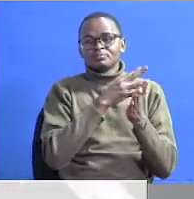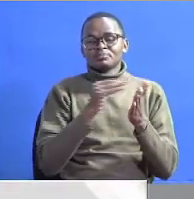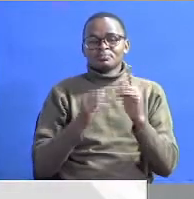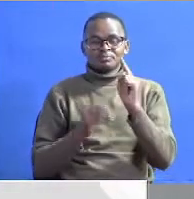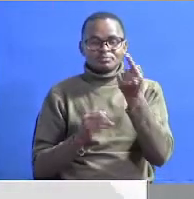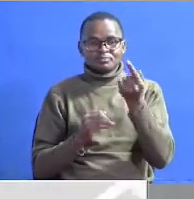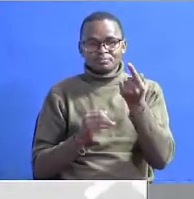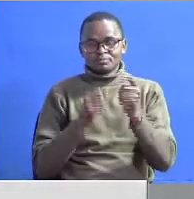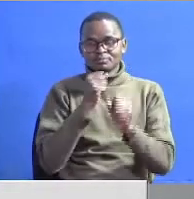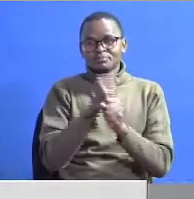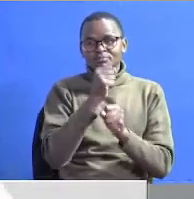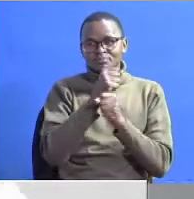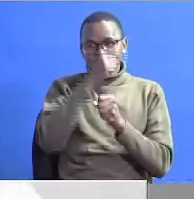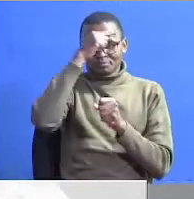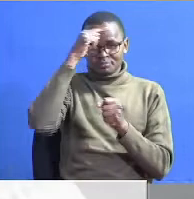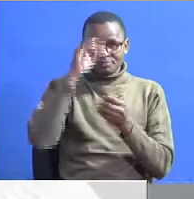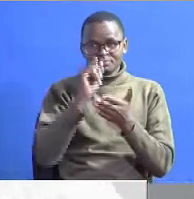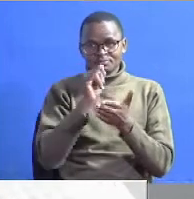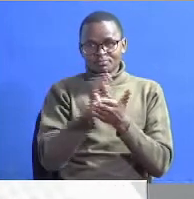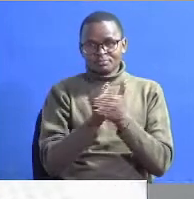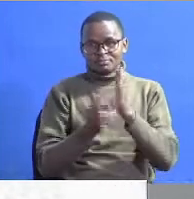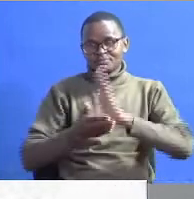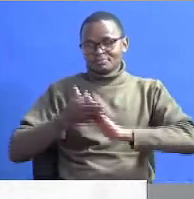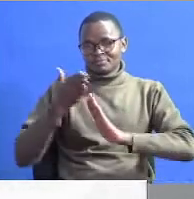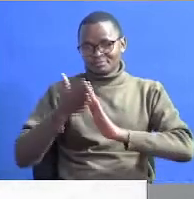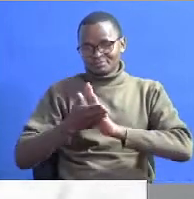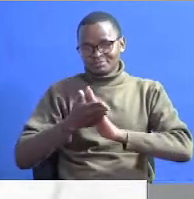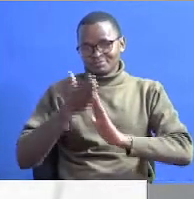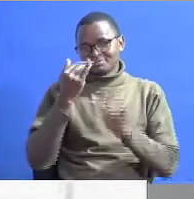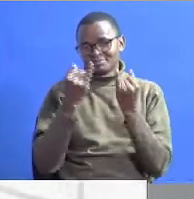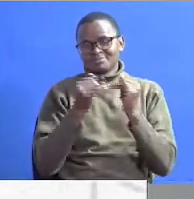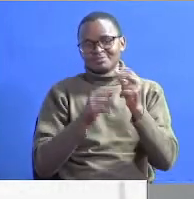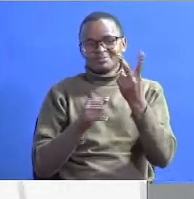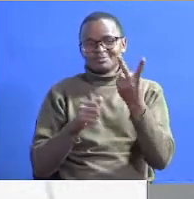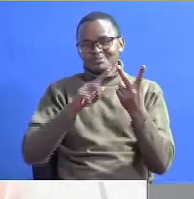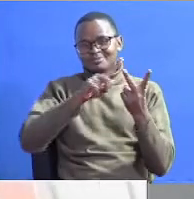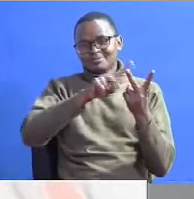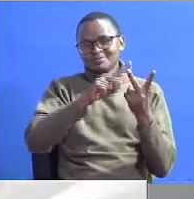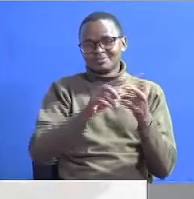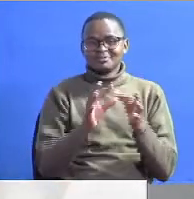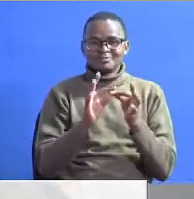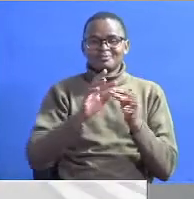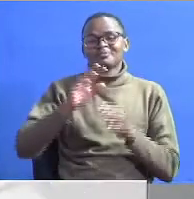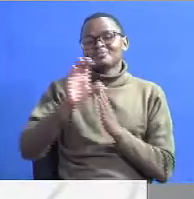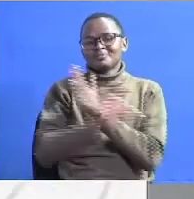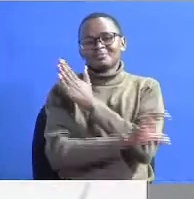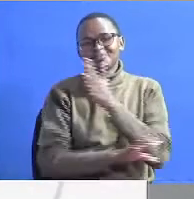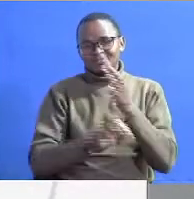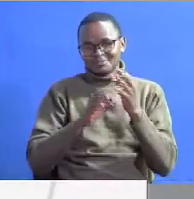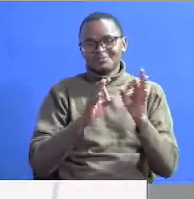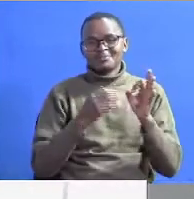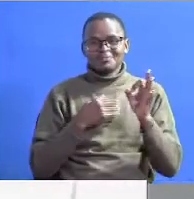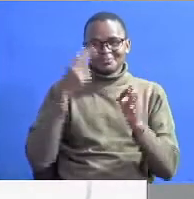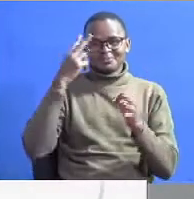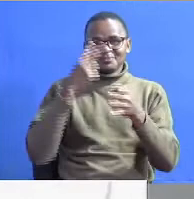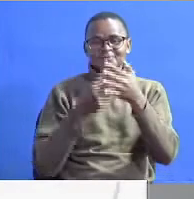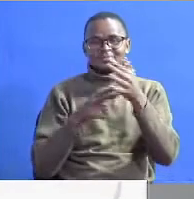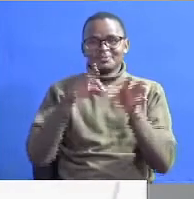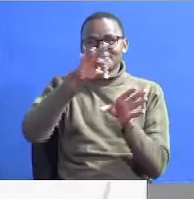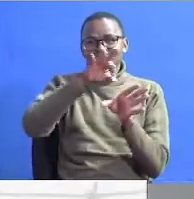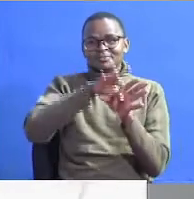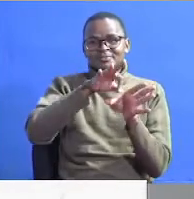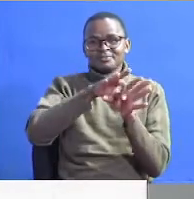first thing to do, because that is an emergency. Now, the other issue of uniting the country, if you look at the